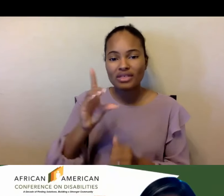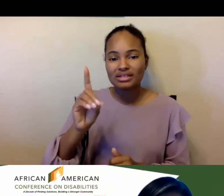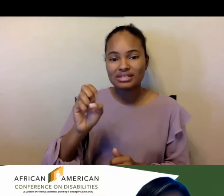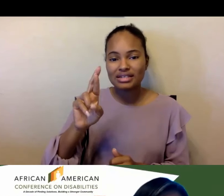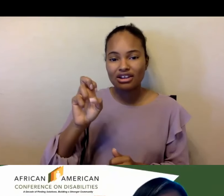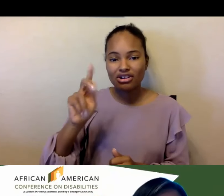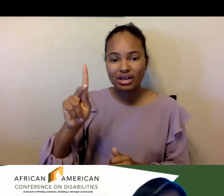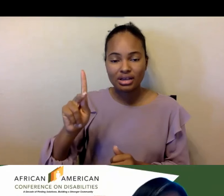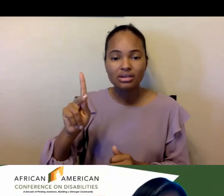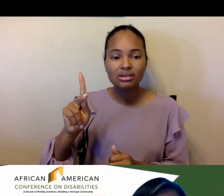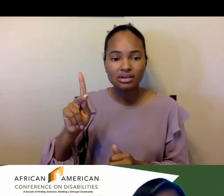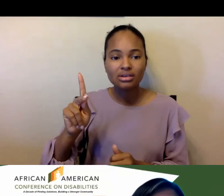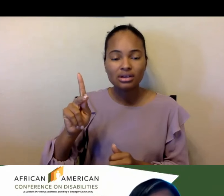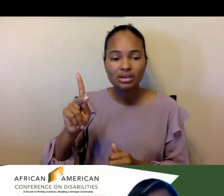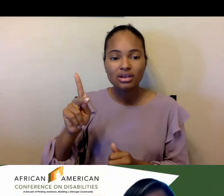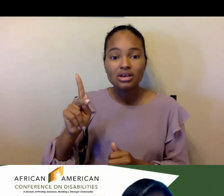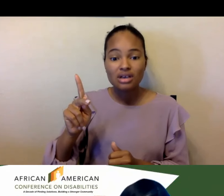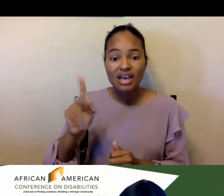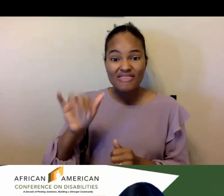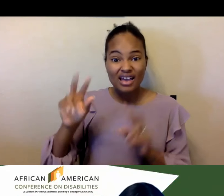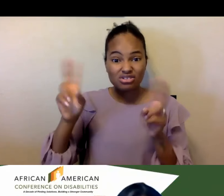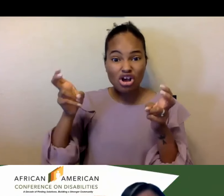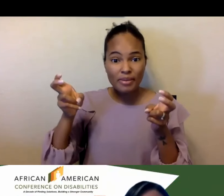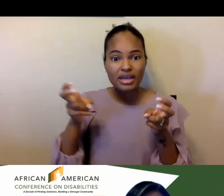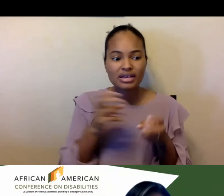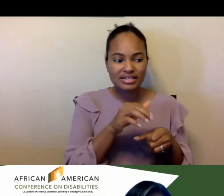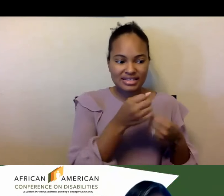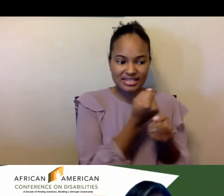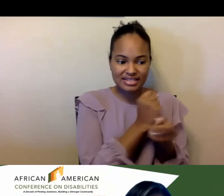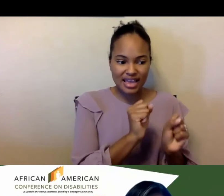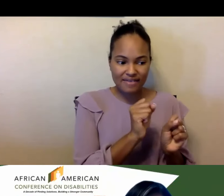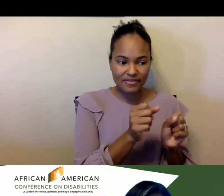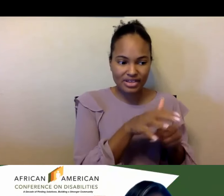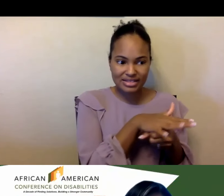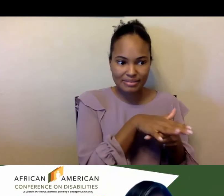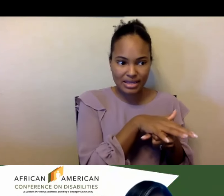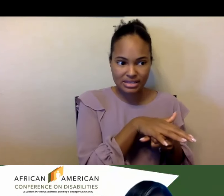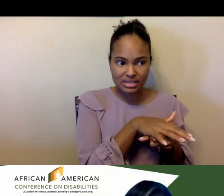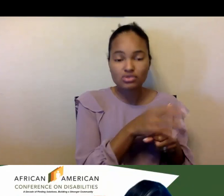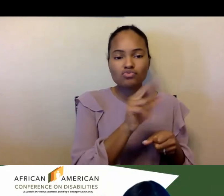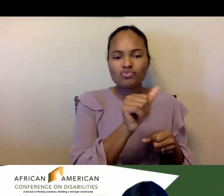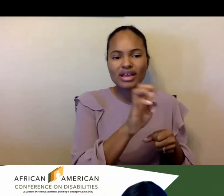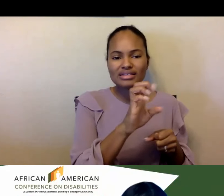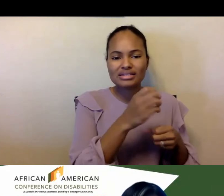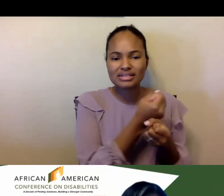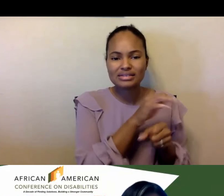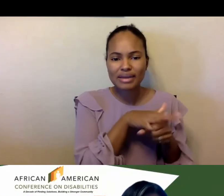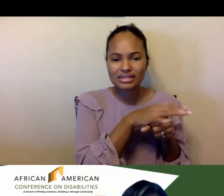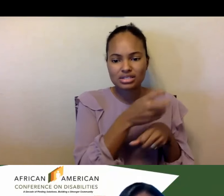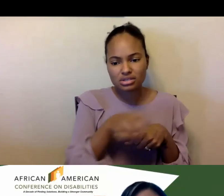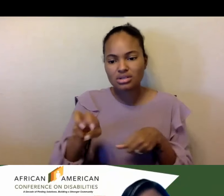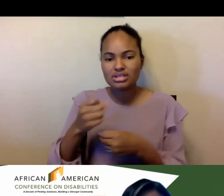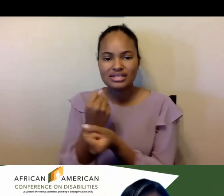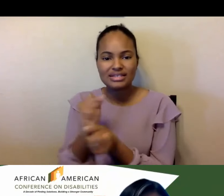brave spaces. So please register for that. And there is a new link. We had a little bit of technical difficulties with